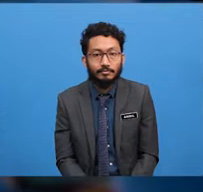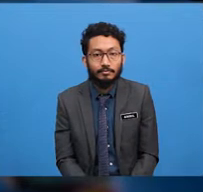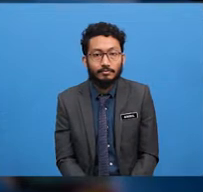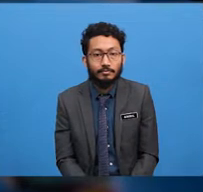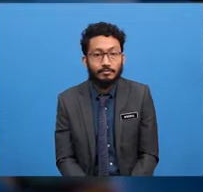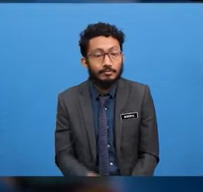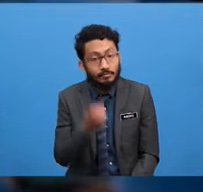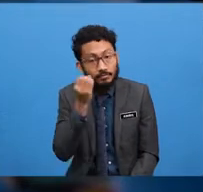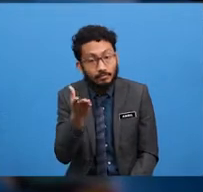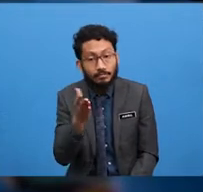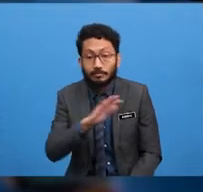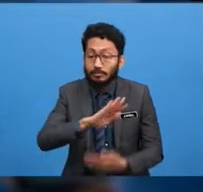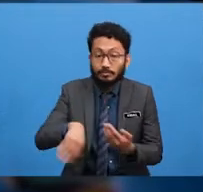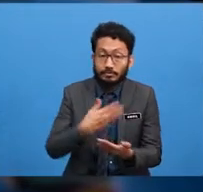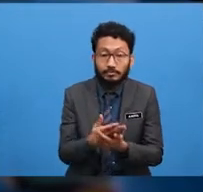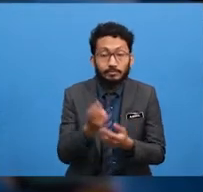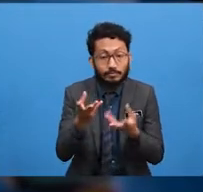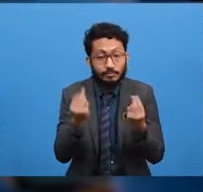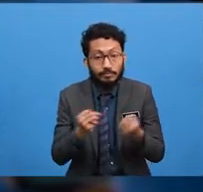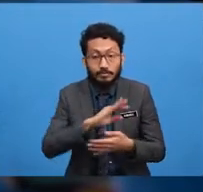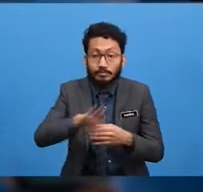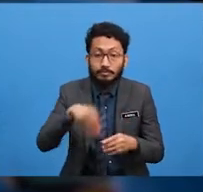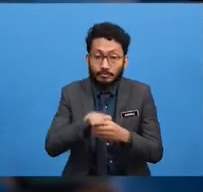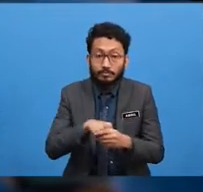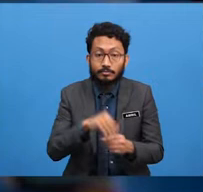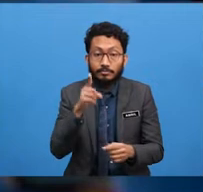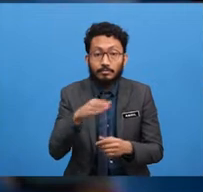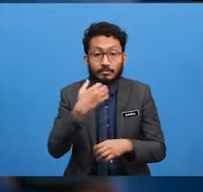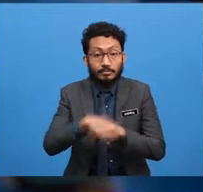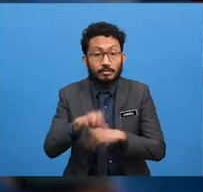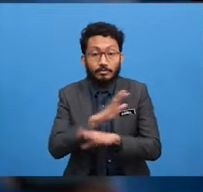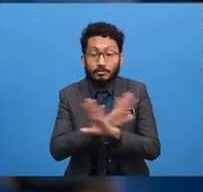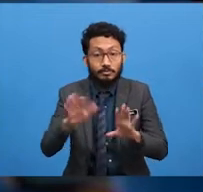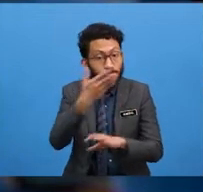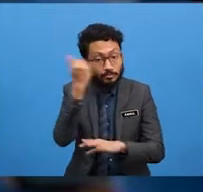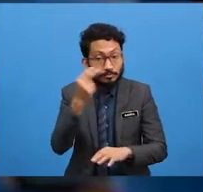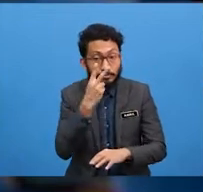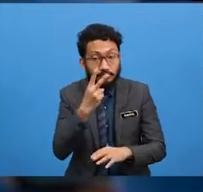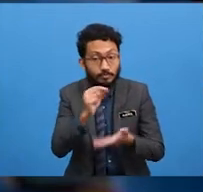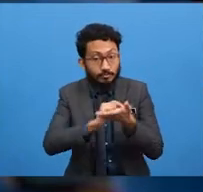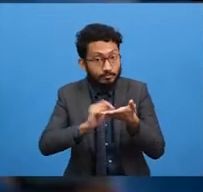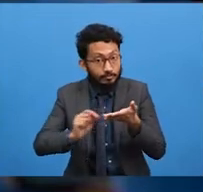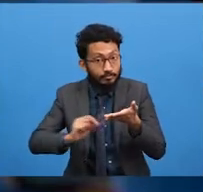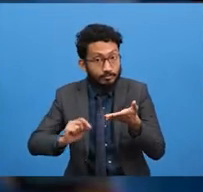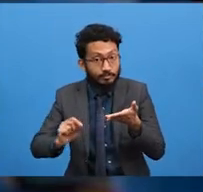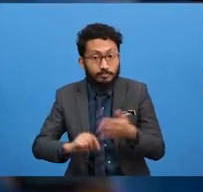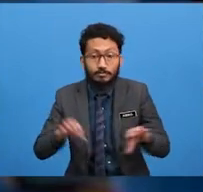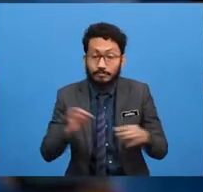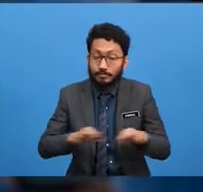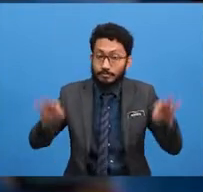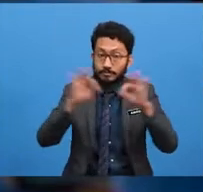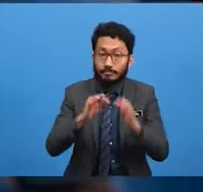want to include in your email. Don't forget to refer to the notes. For the main part, we will write